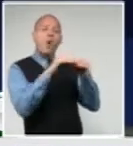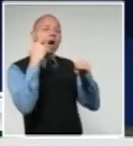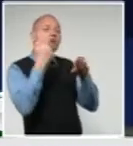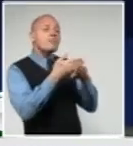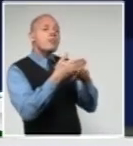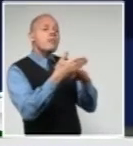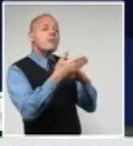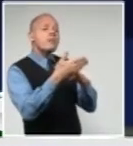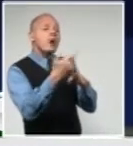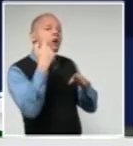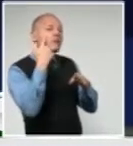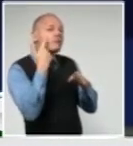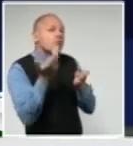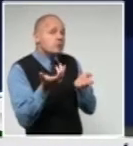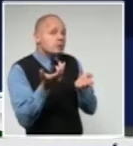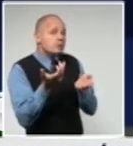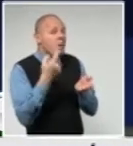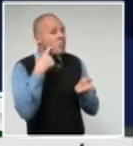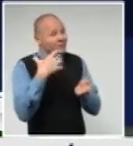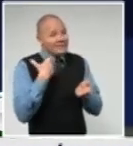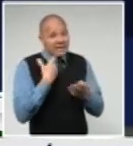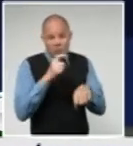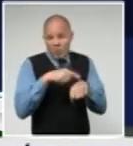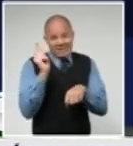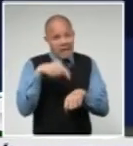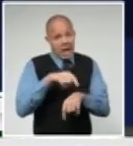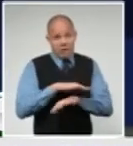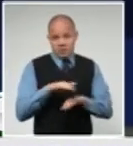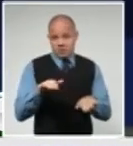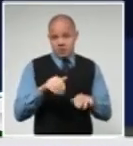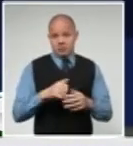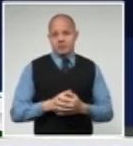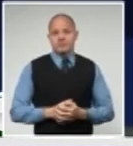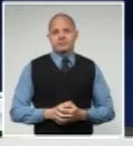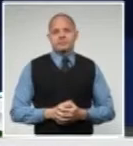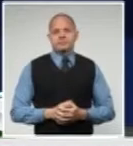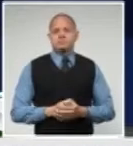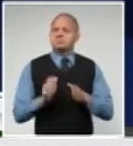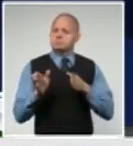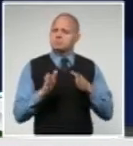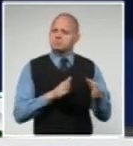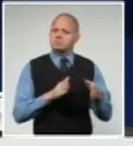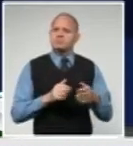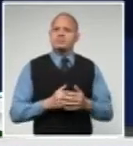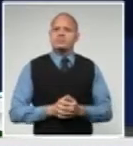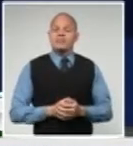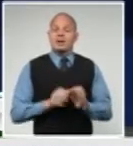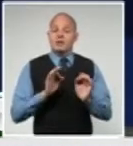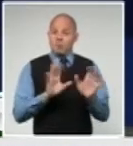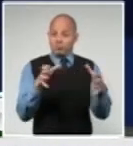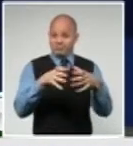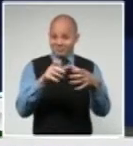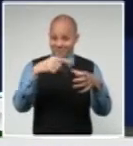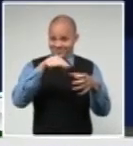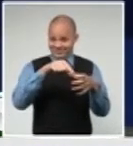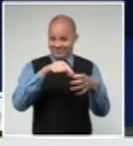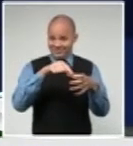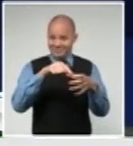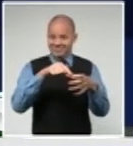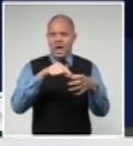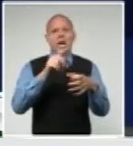49 patients are male and 24 are female, for a 51.2% and